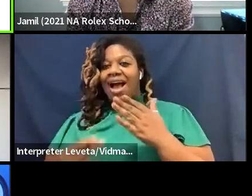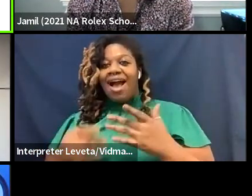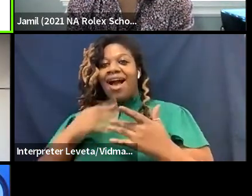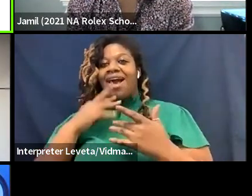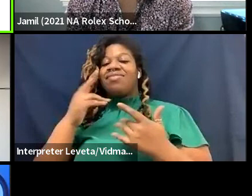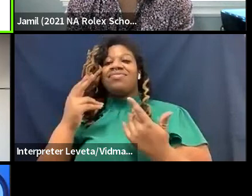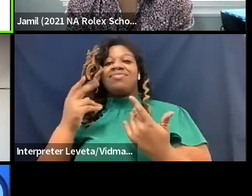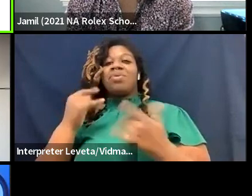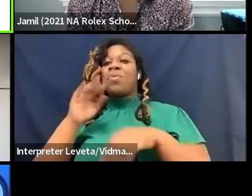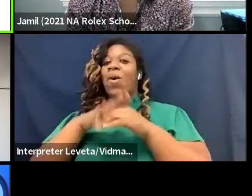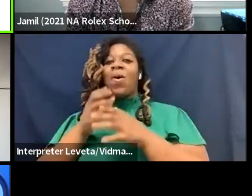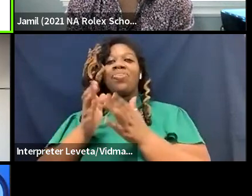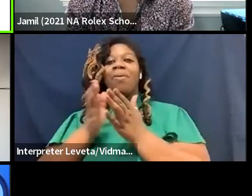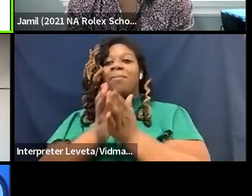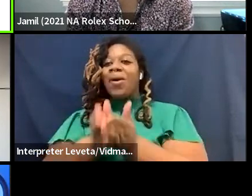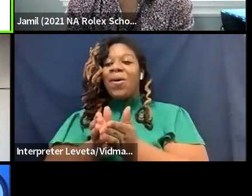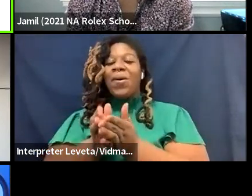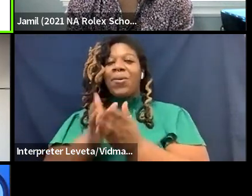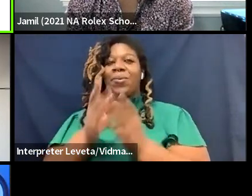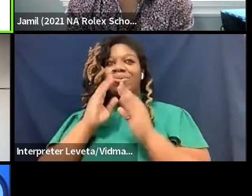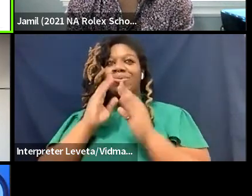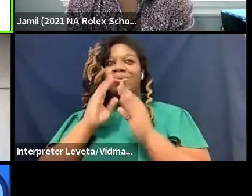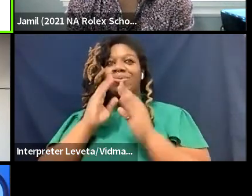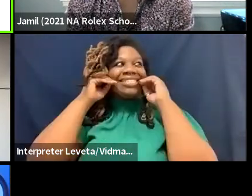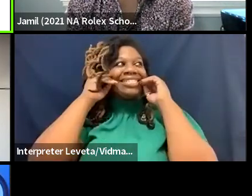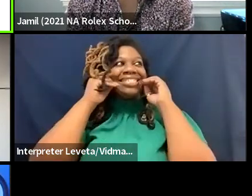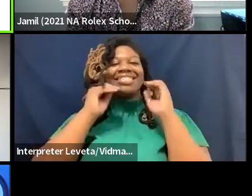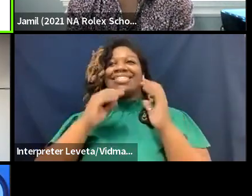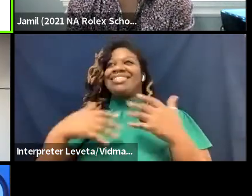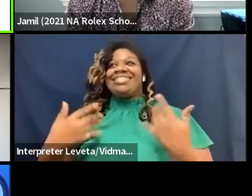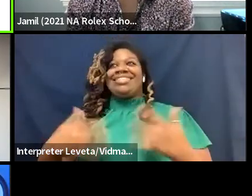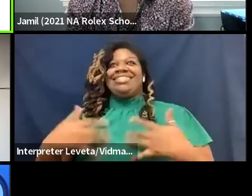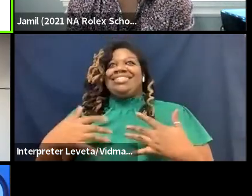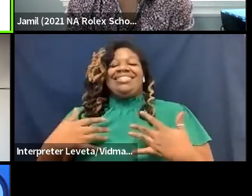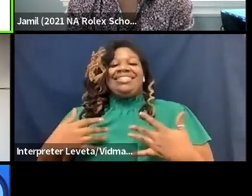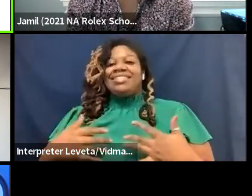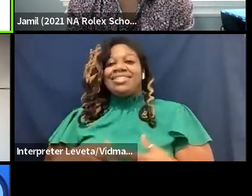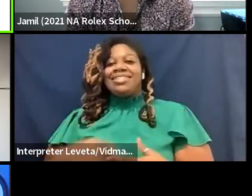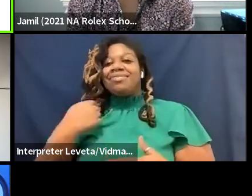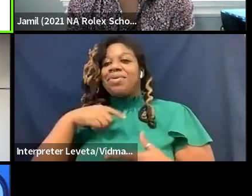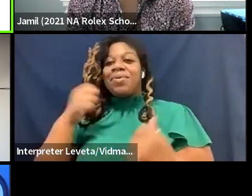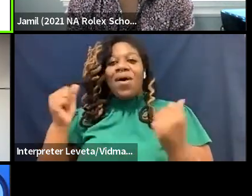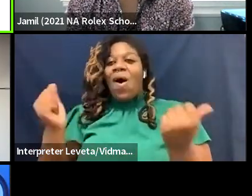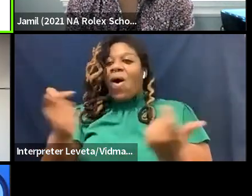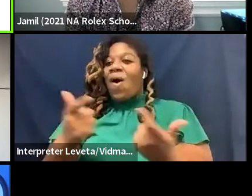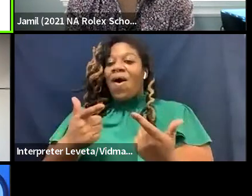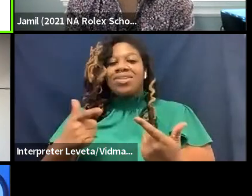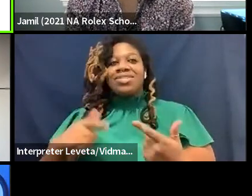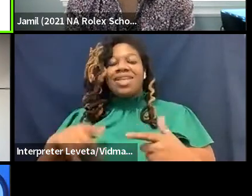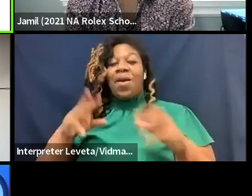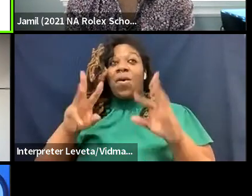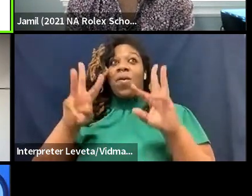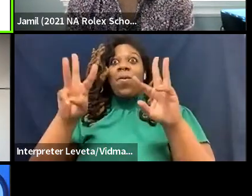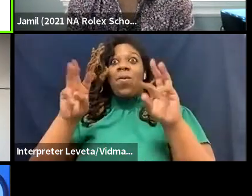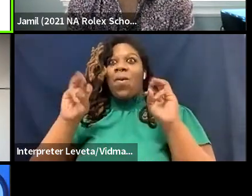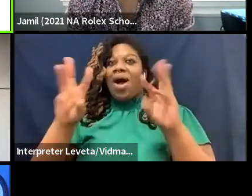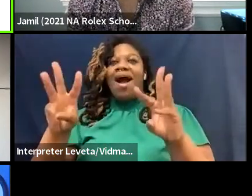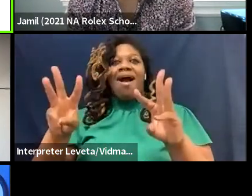super hard. I'm sure you'll see it in the video because Rose caught some great footage. But we was all just like, wow, like what a time to be alive,